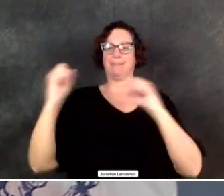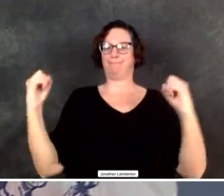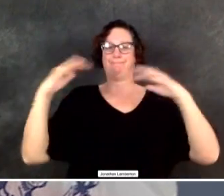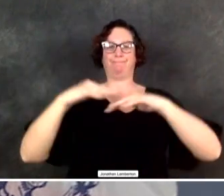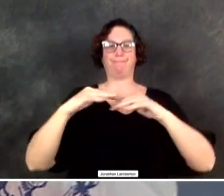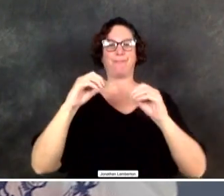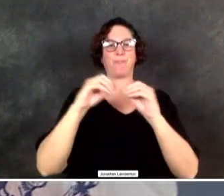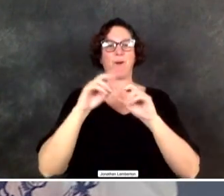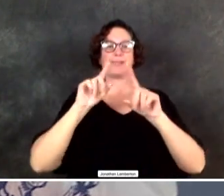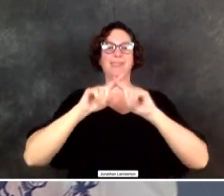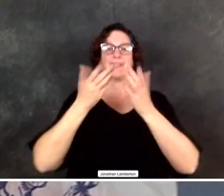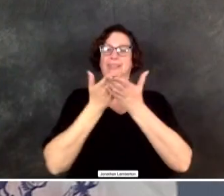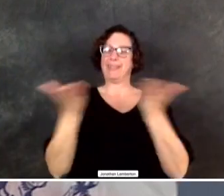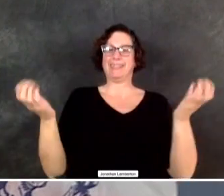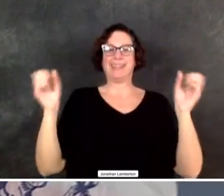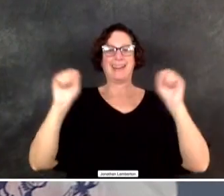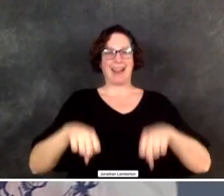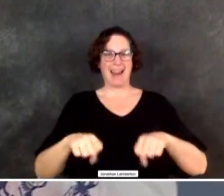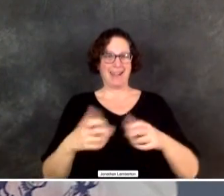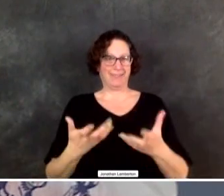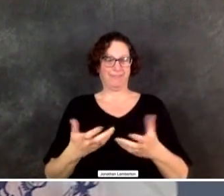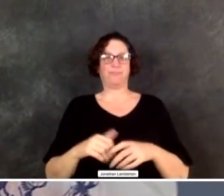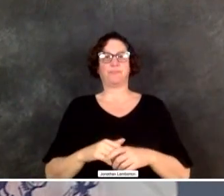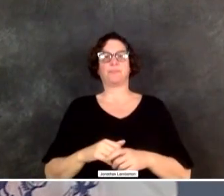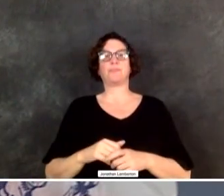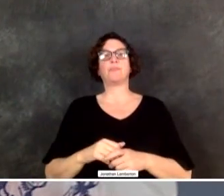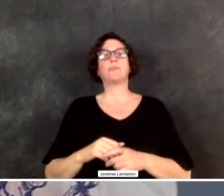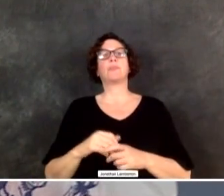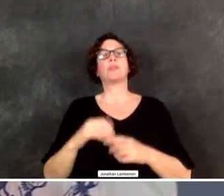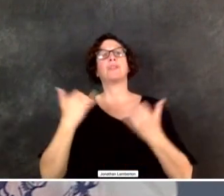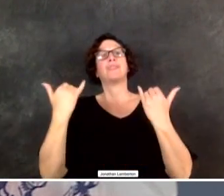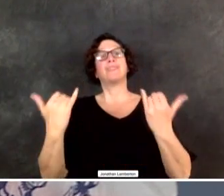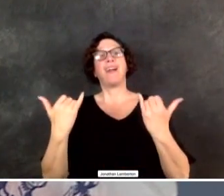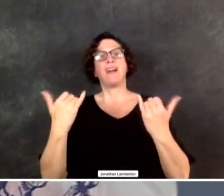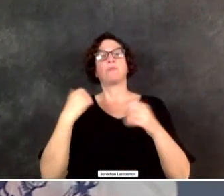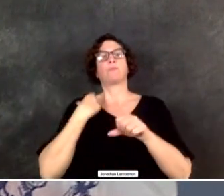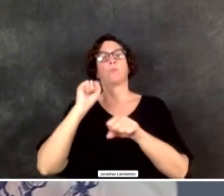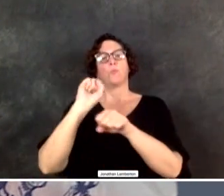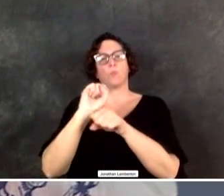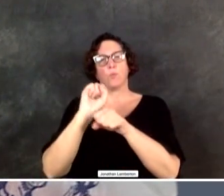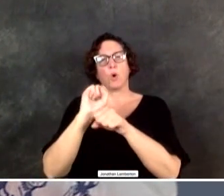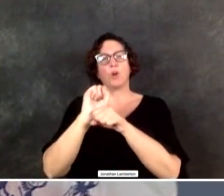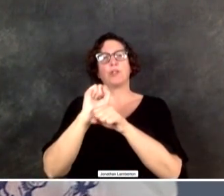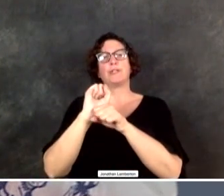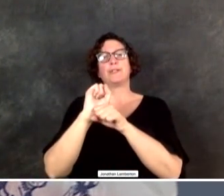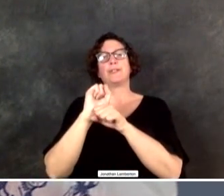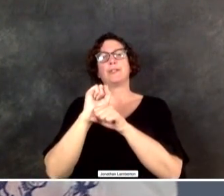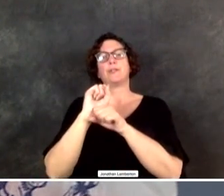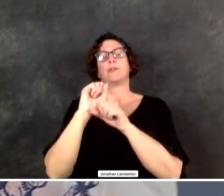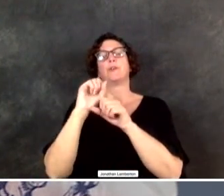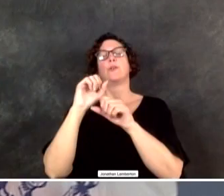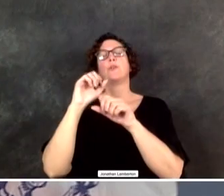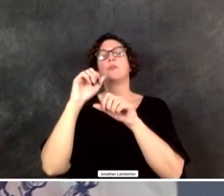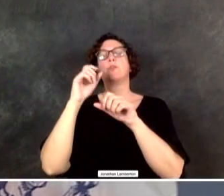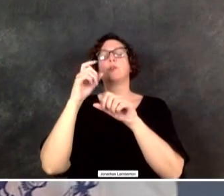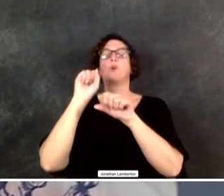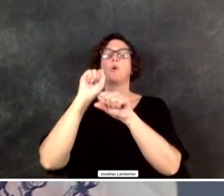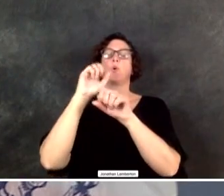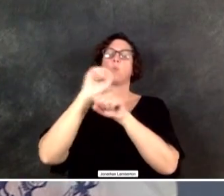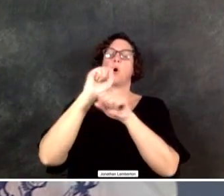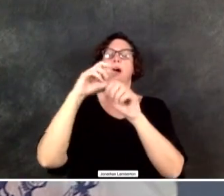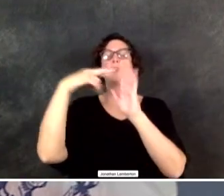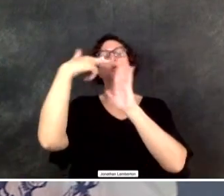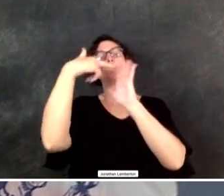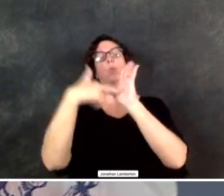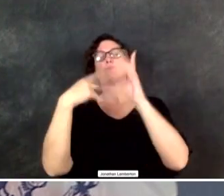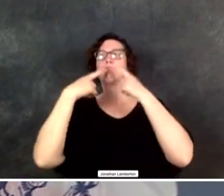that are working, enforce them really, really consistently. New Yorkers double down on them, And then when we see that sustained progress, let's